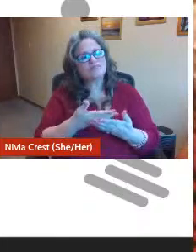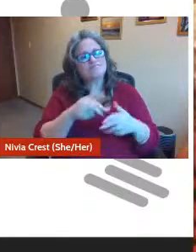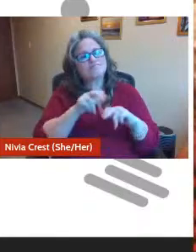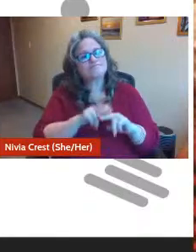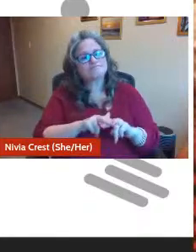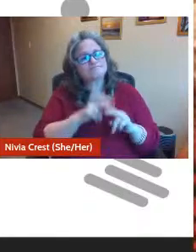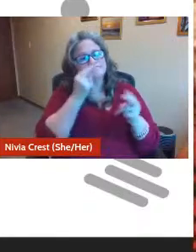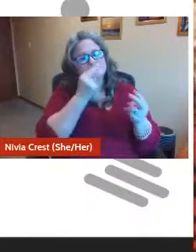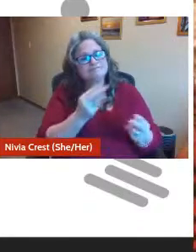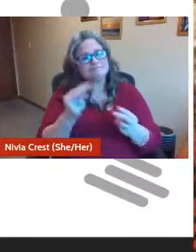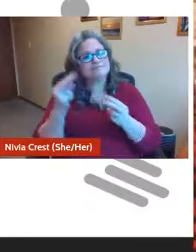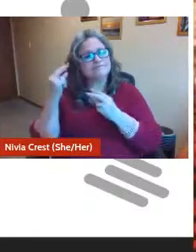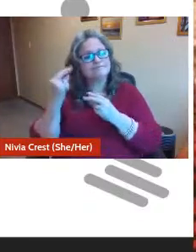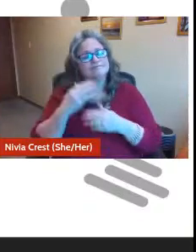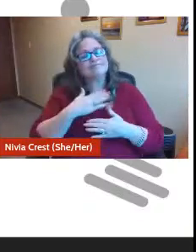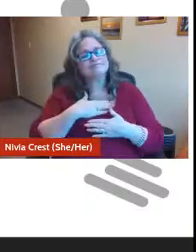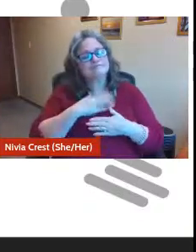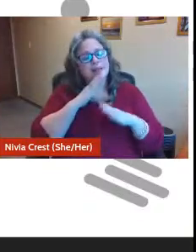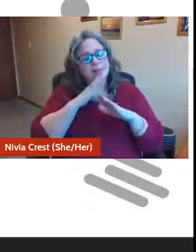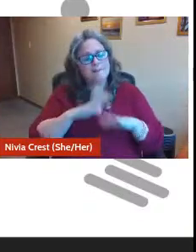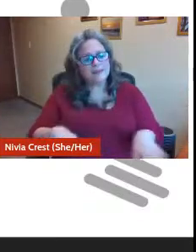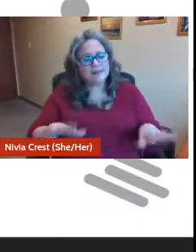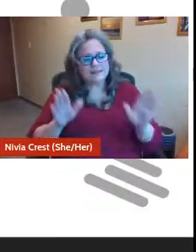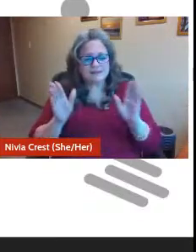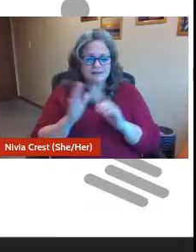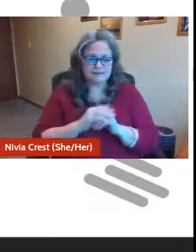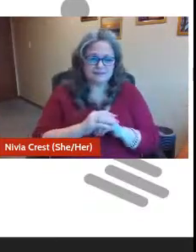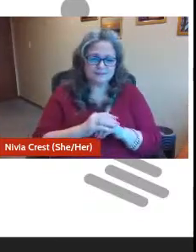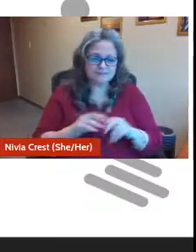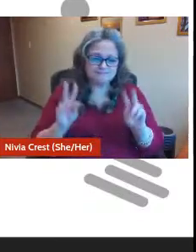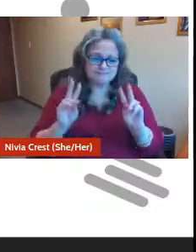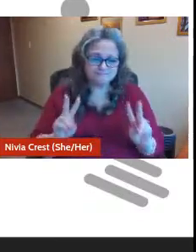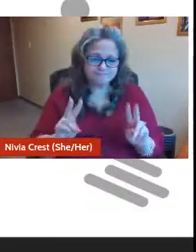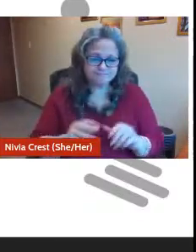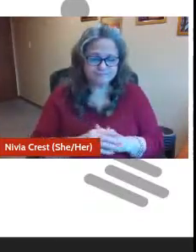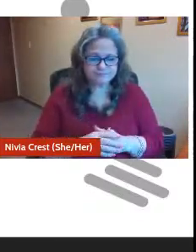you know, with peace and quiet.